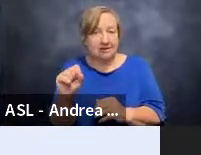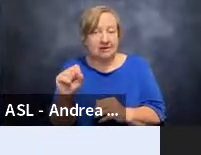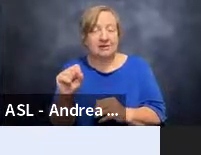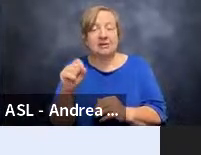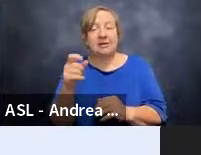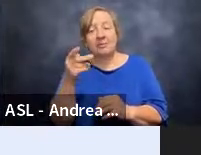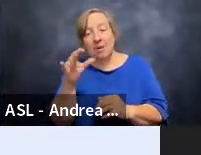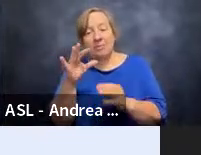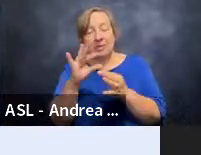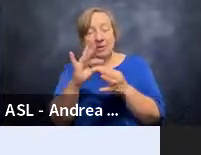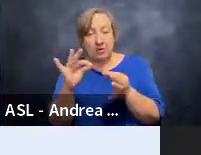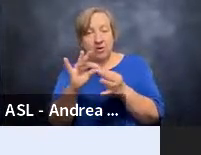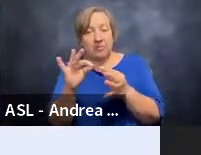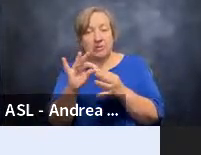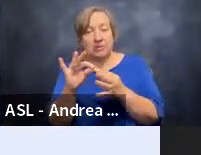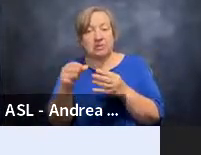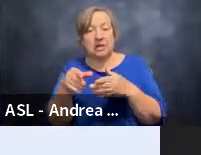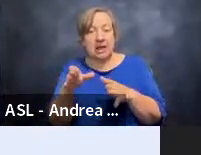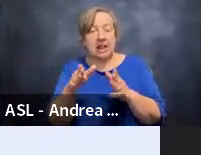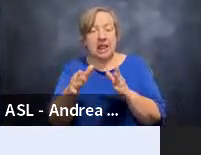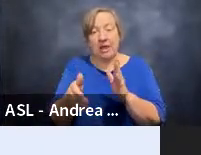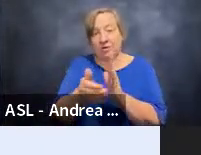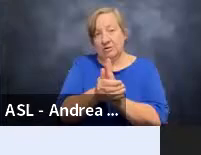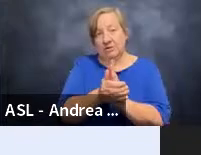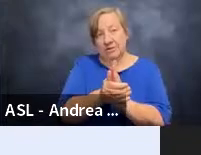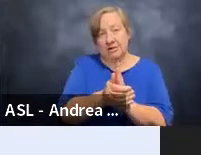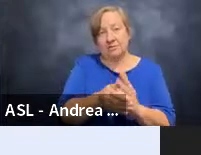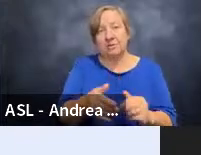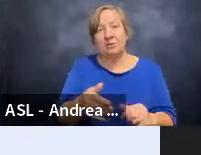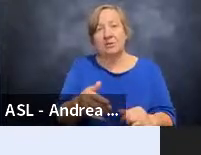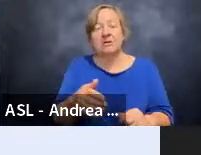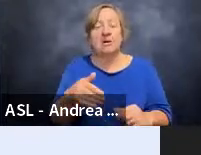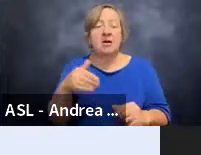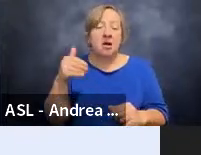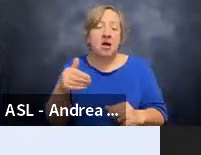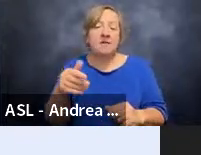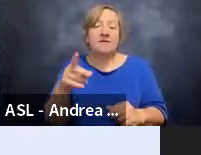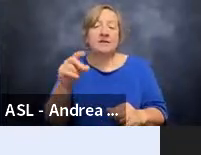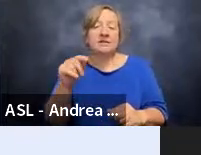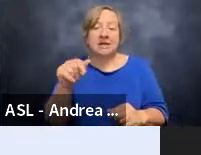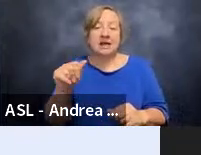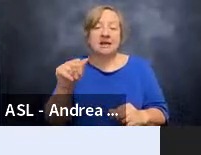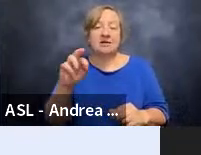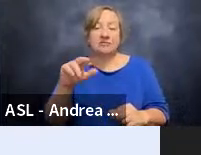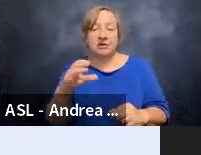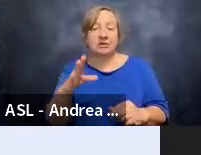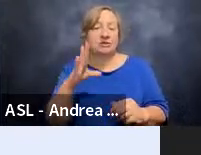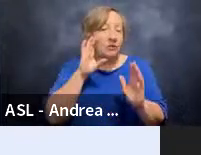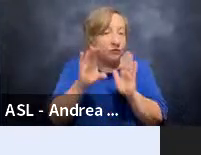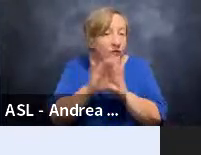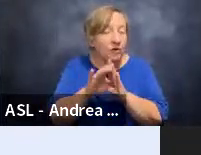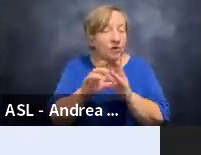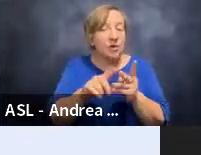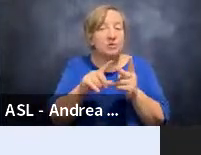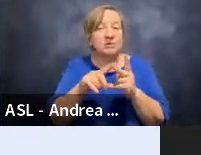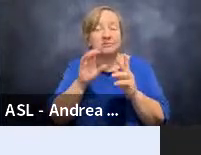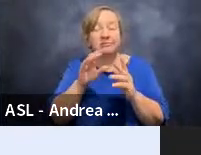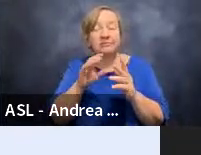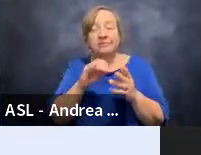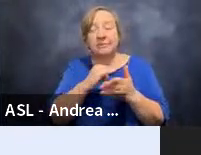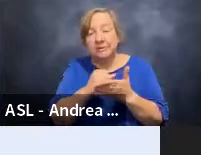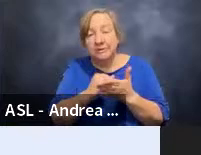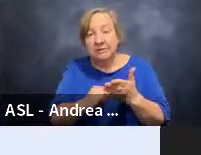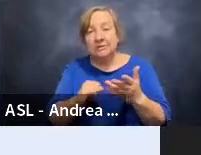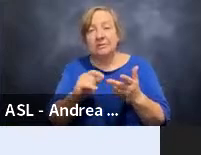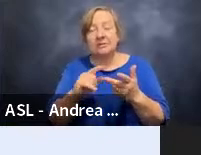public comments, which have allowed attachments. So often, data-rich content, whether it's photographs, illustrations, diagrams,